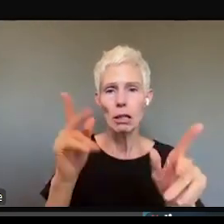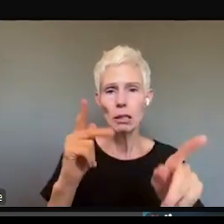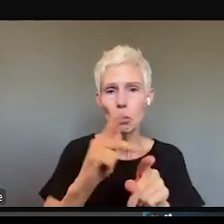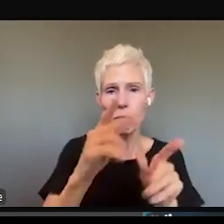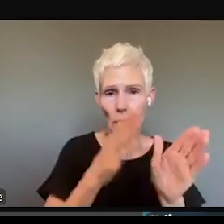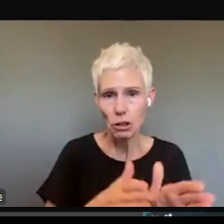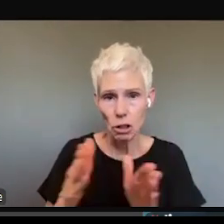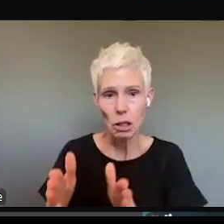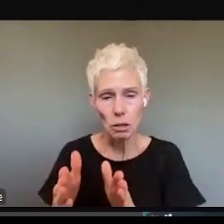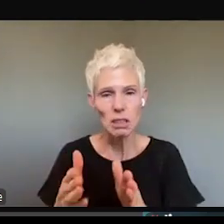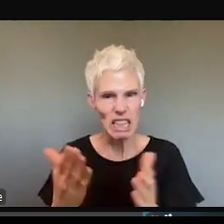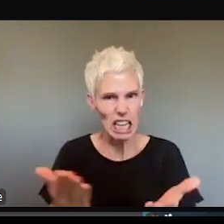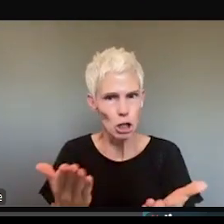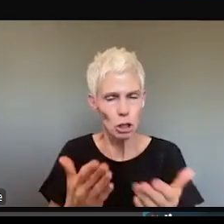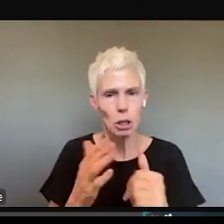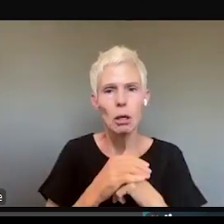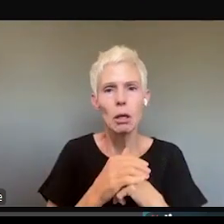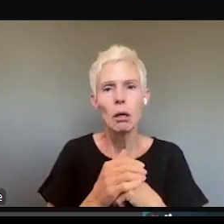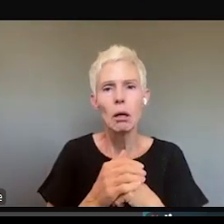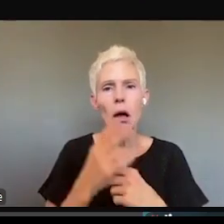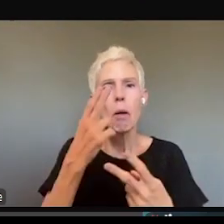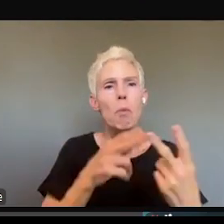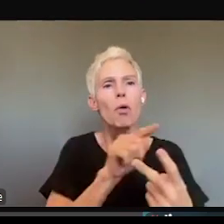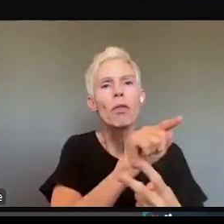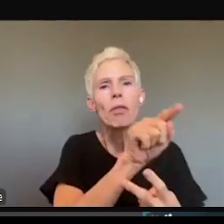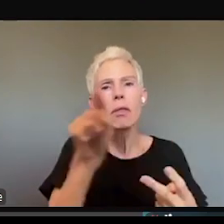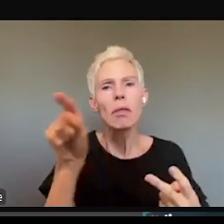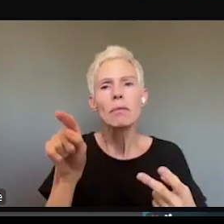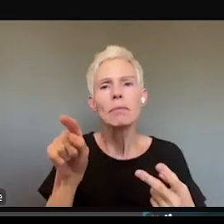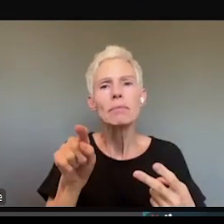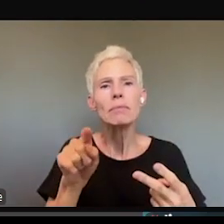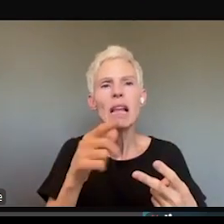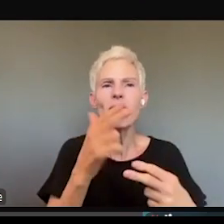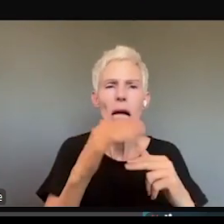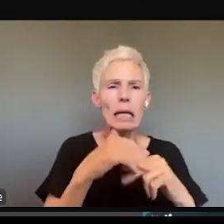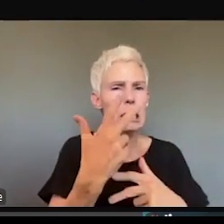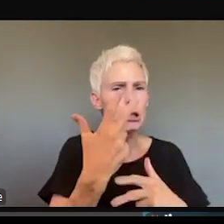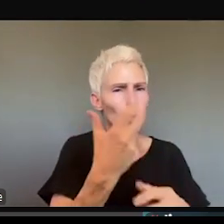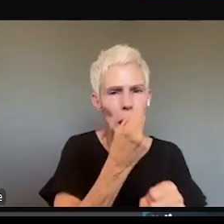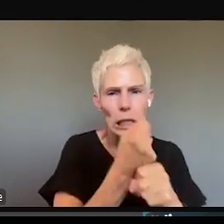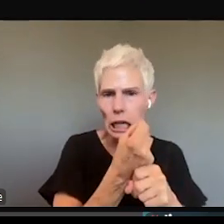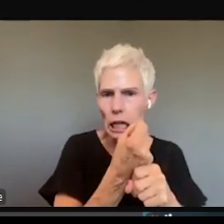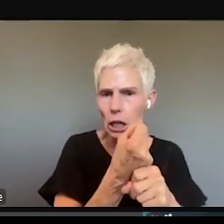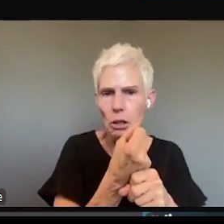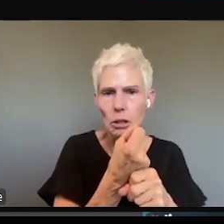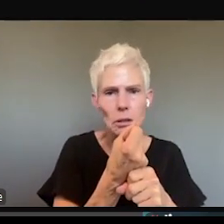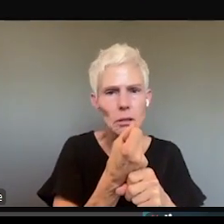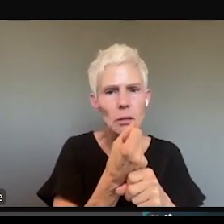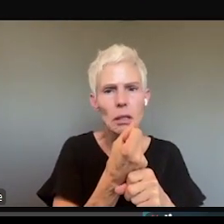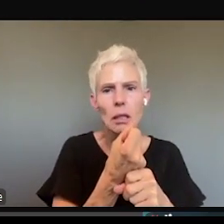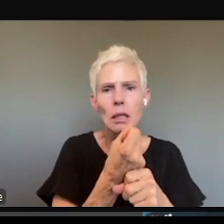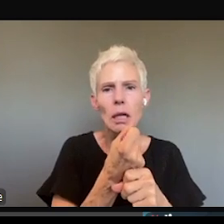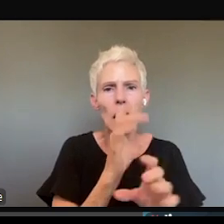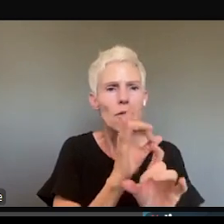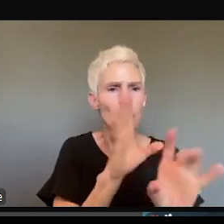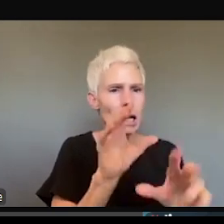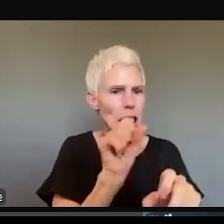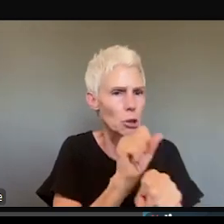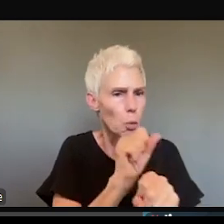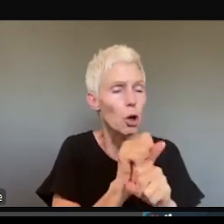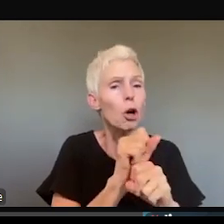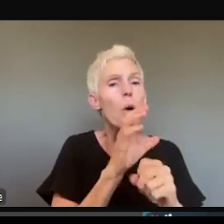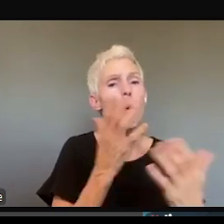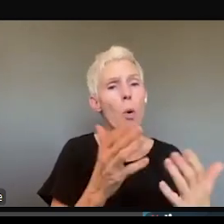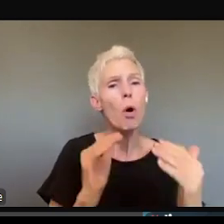professionals both have at least 3 years, will all have at least 3 years of crisis work or peer